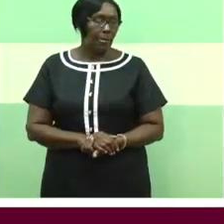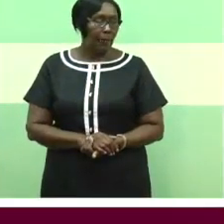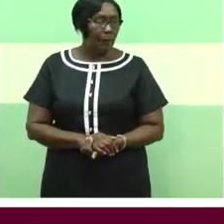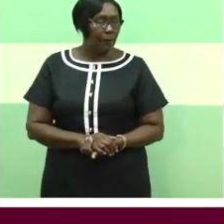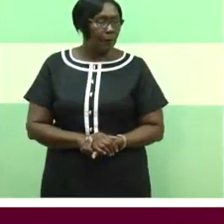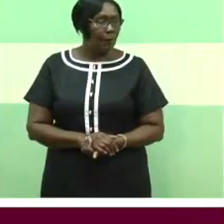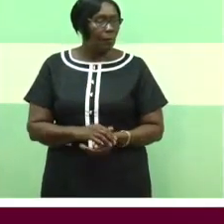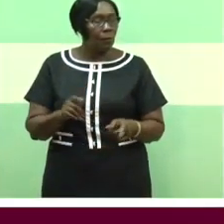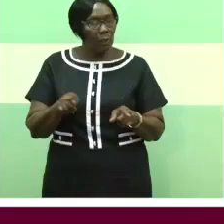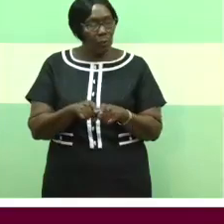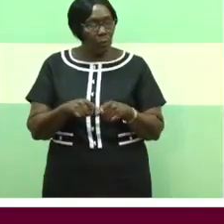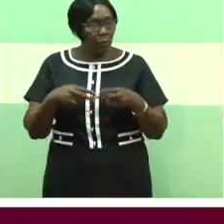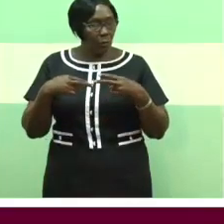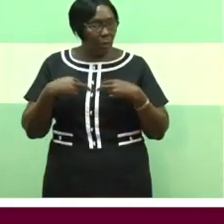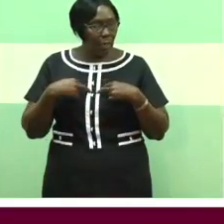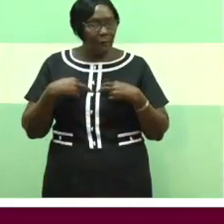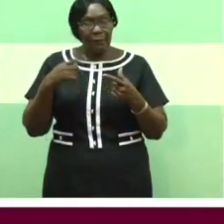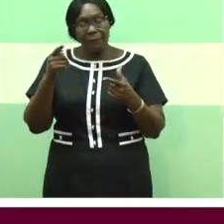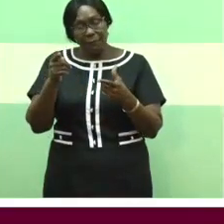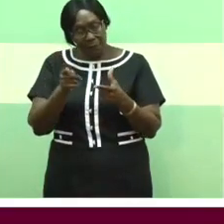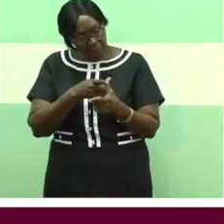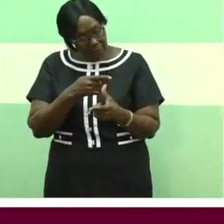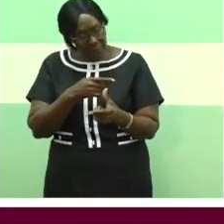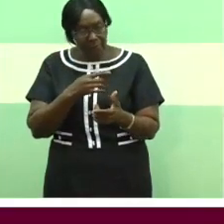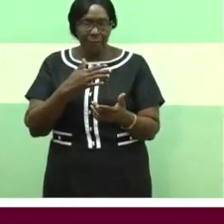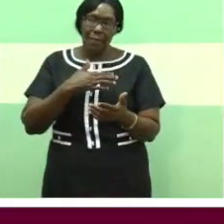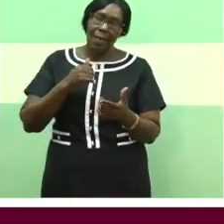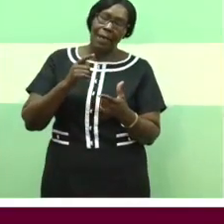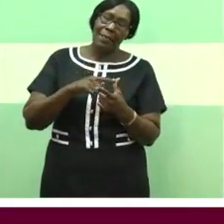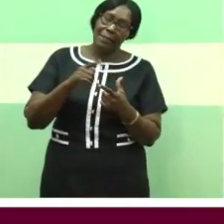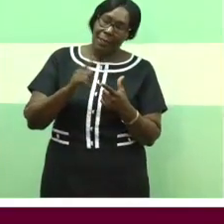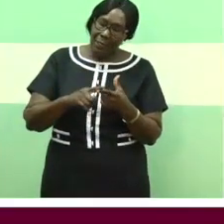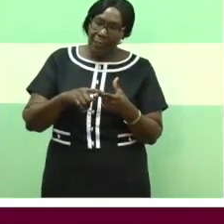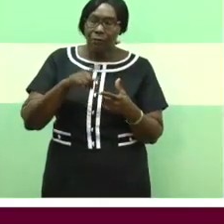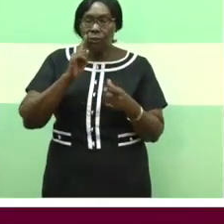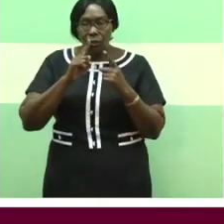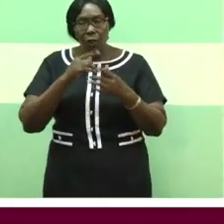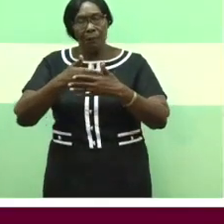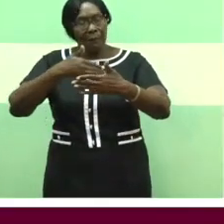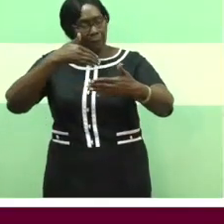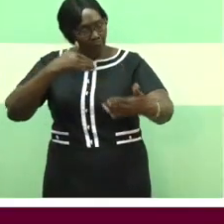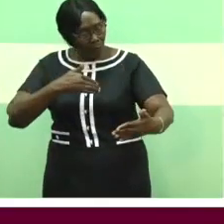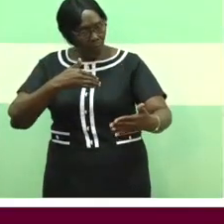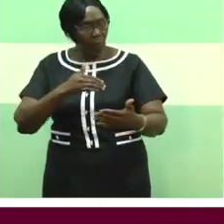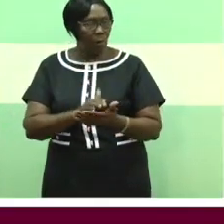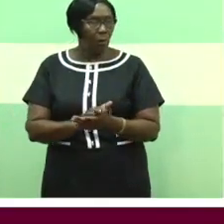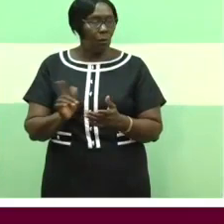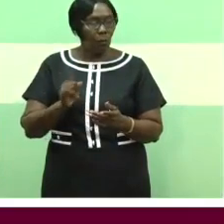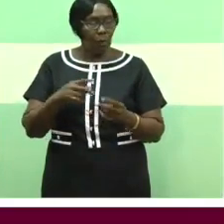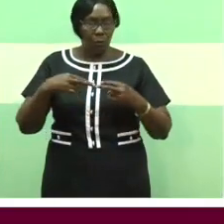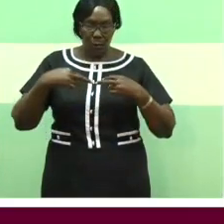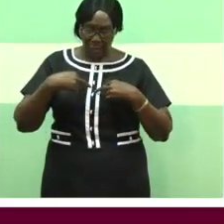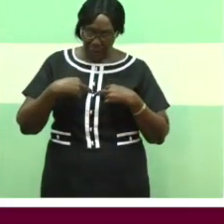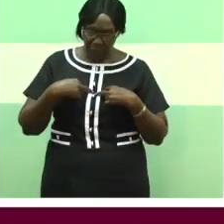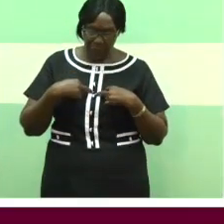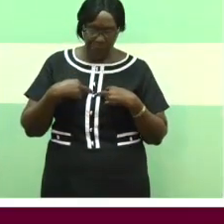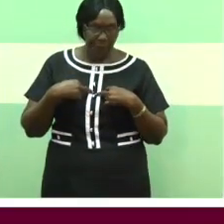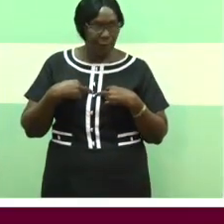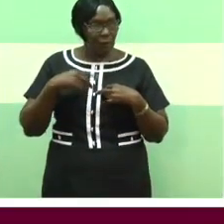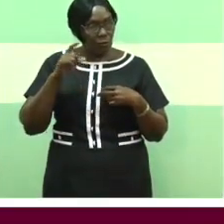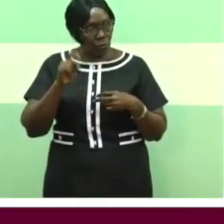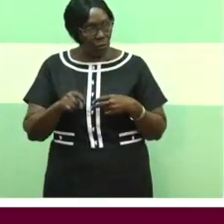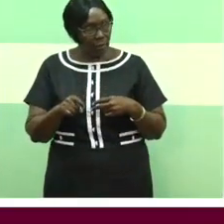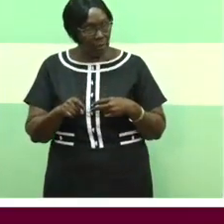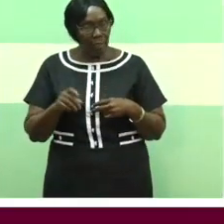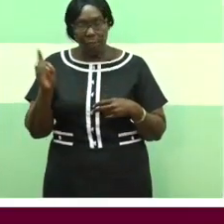And then we also have our first then board, which I would have spoken about previously, where you have it. It's just like this. So you